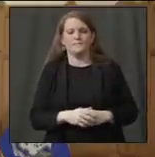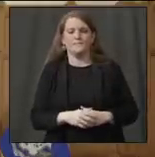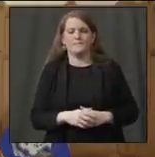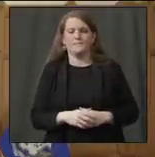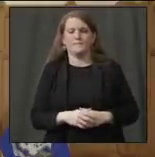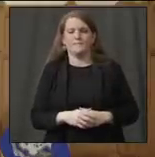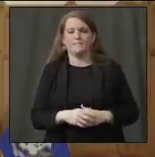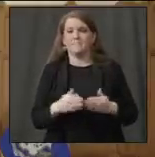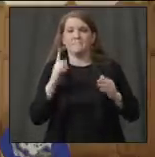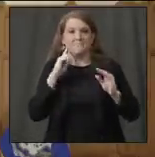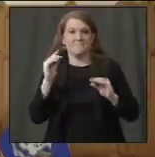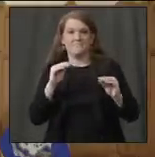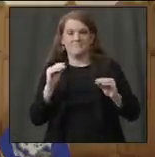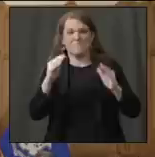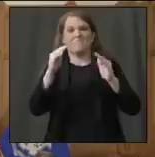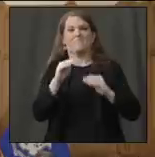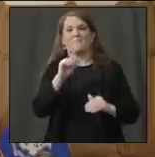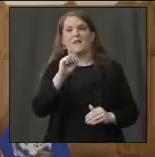The Associated Press.